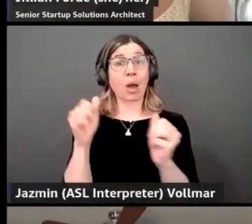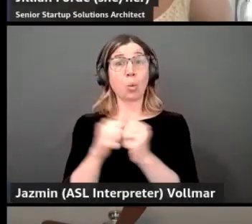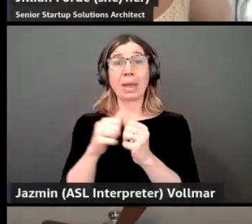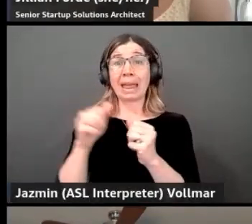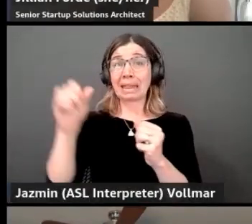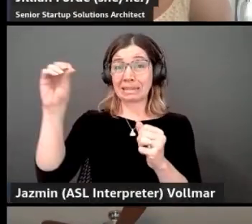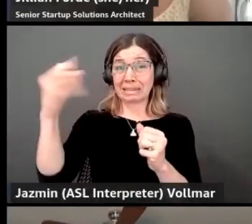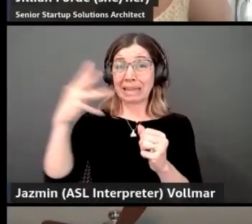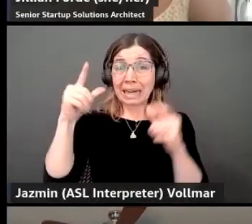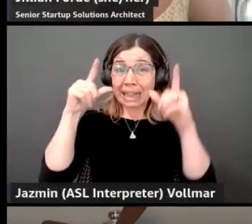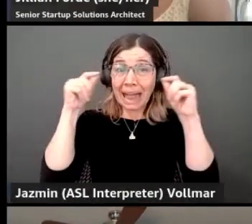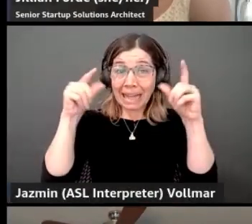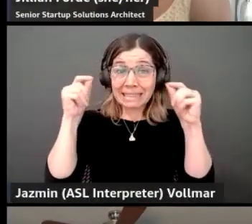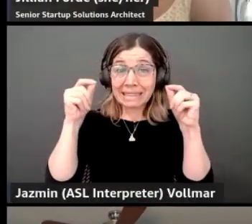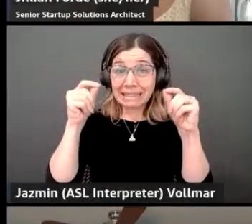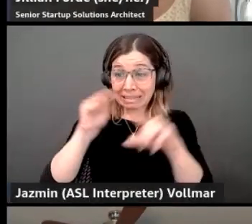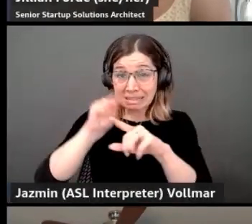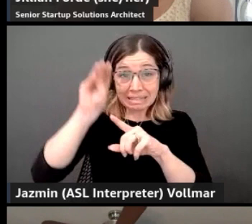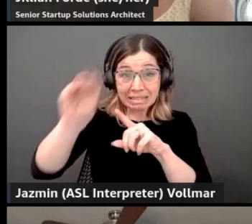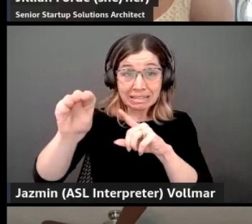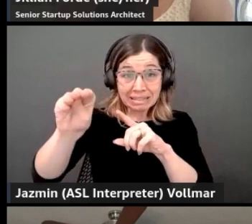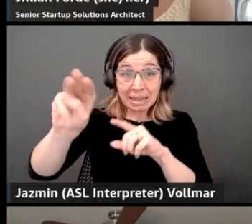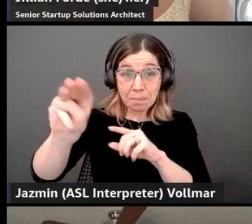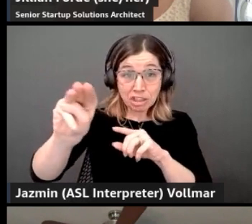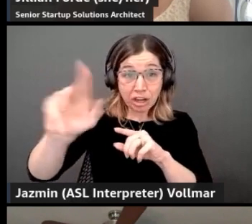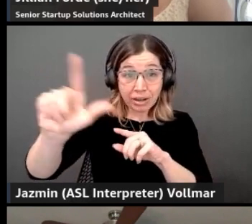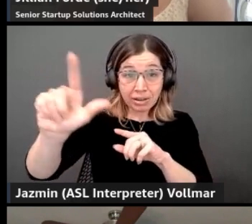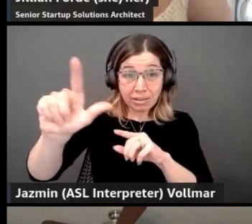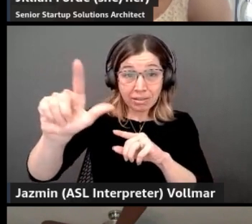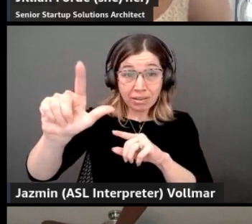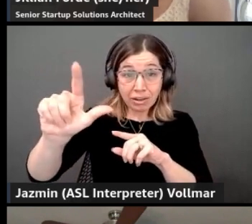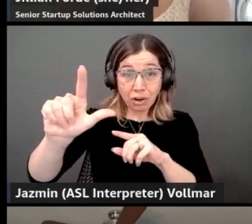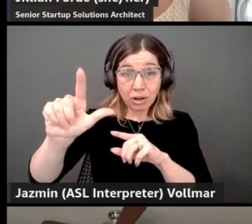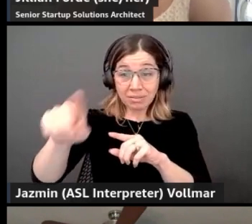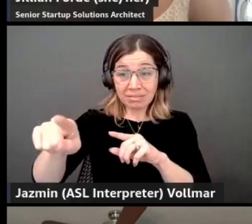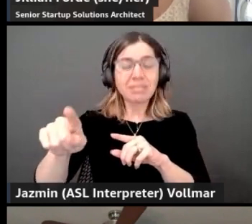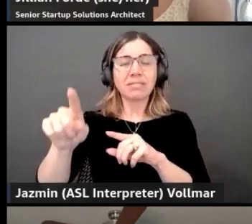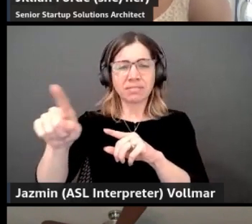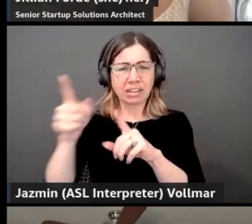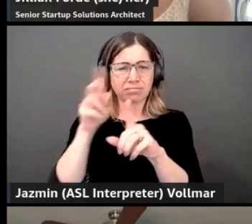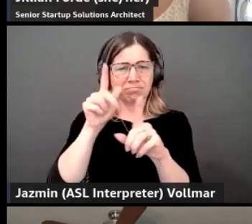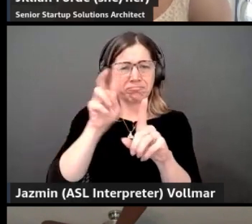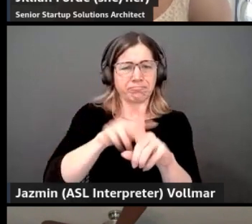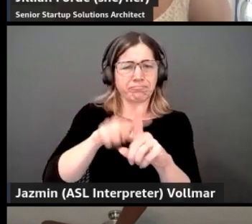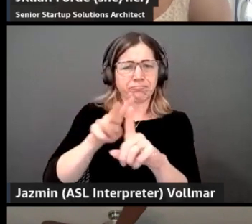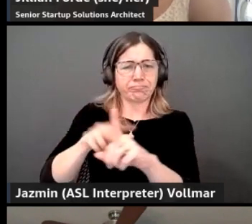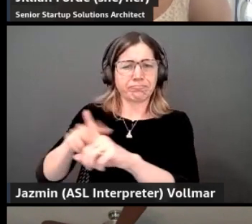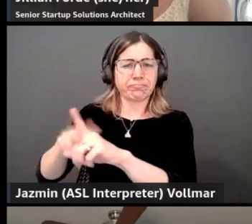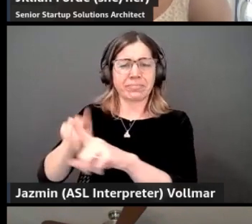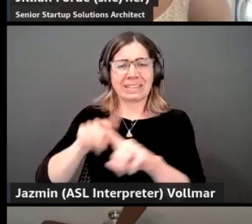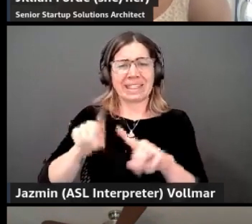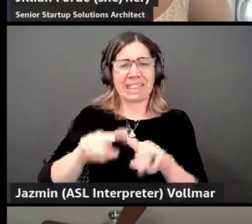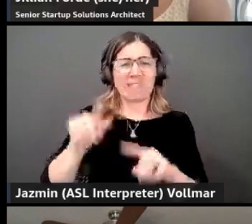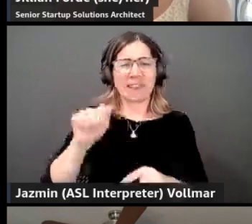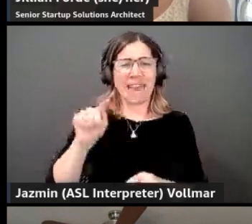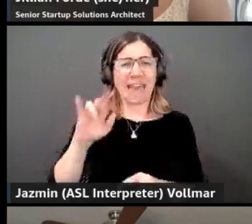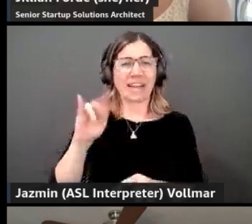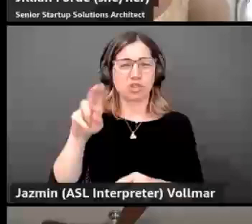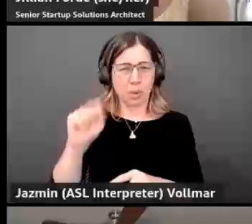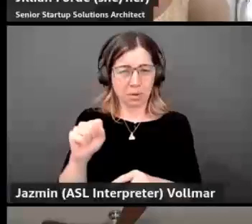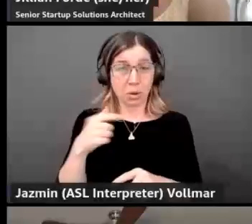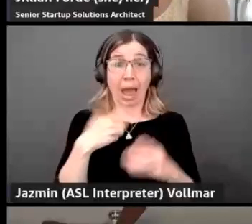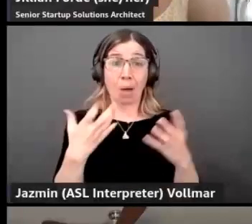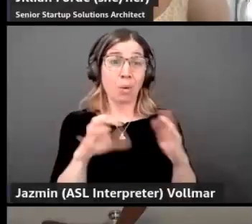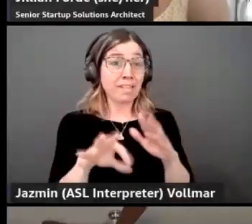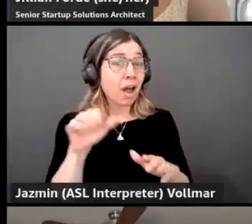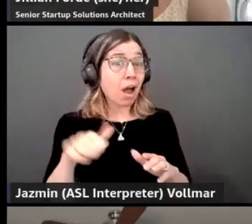model, it takes that, it turns it into a vector and assigns a bunch of different attributes to it. Then, I want to find other cats with